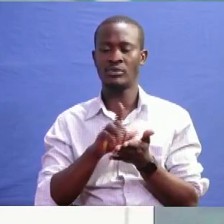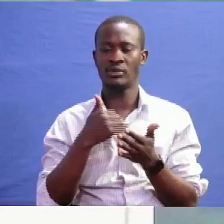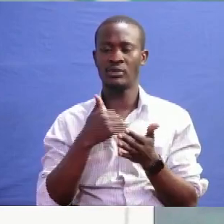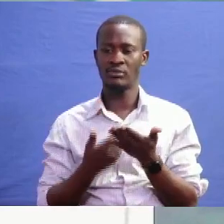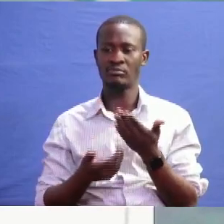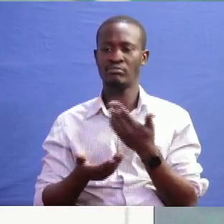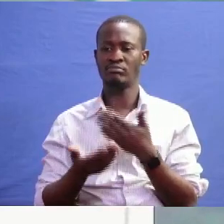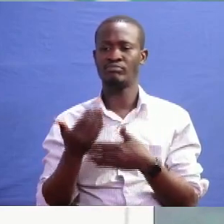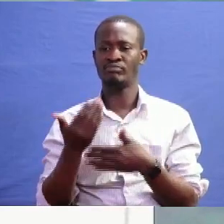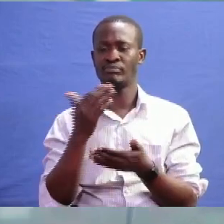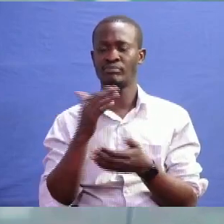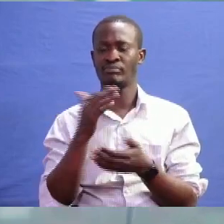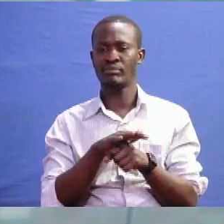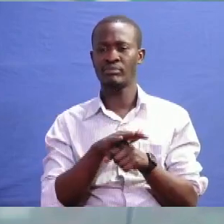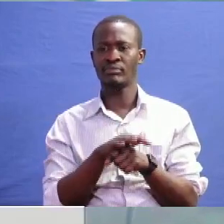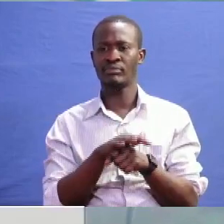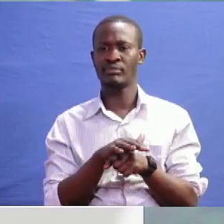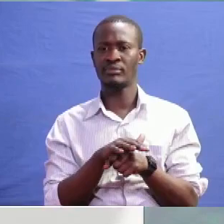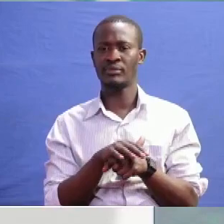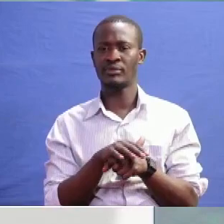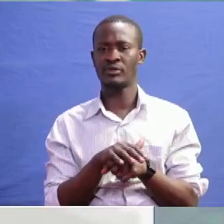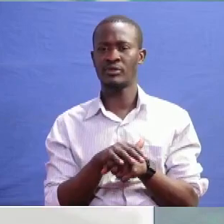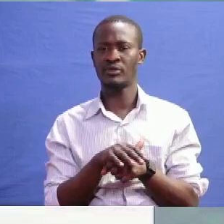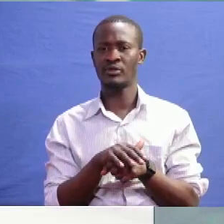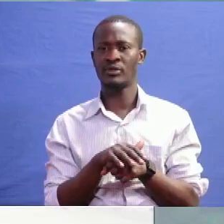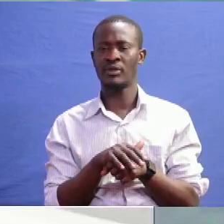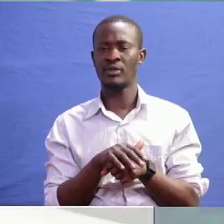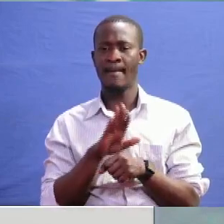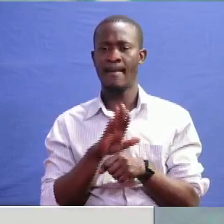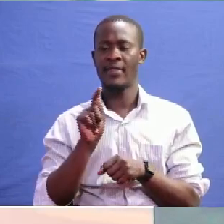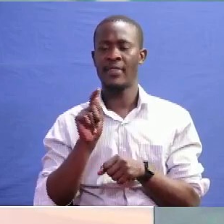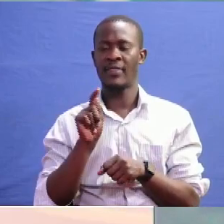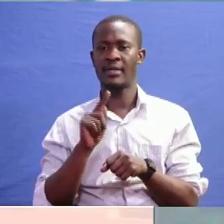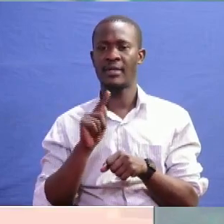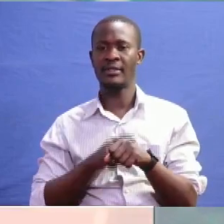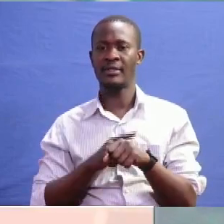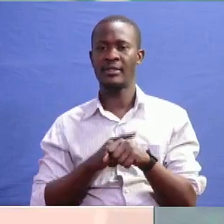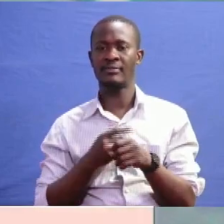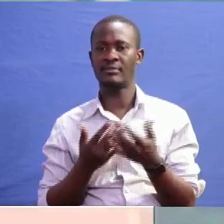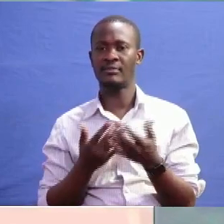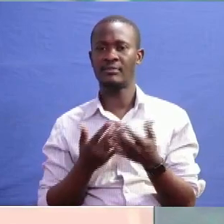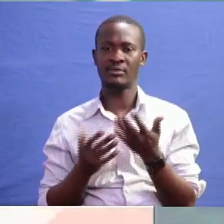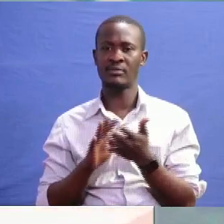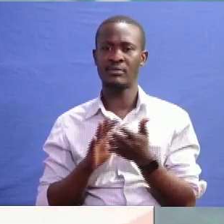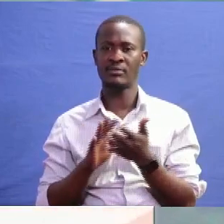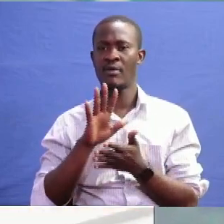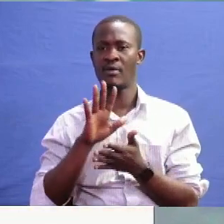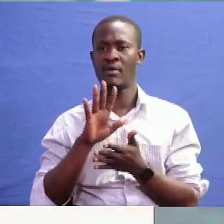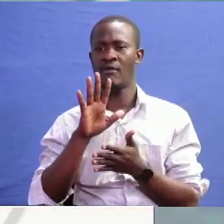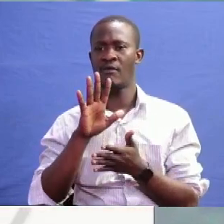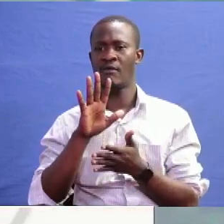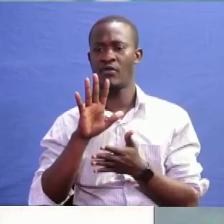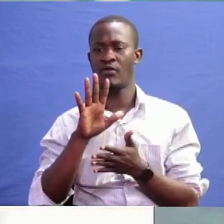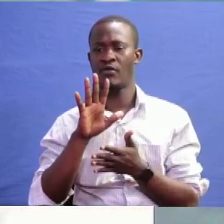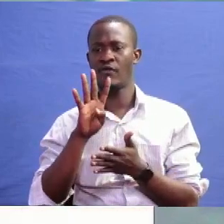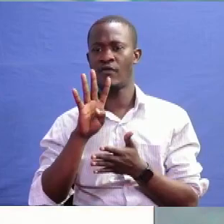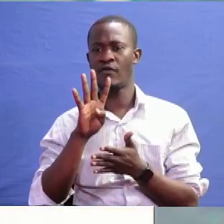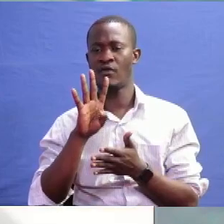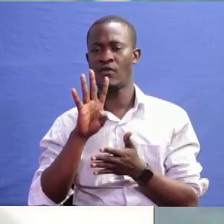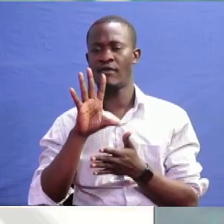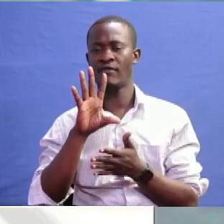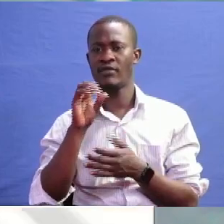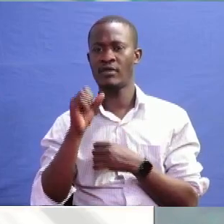Okay. And we have been promised, by the time, maybe by the fifth year, the government will have put